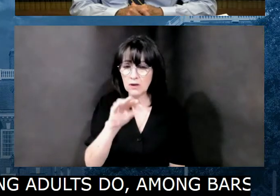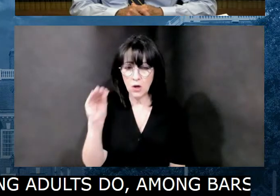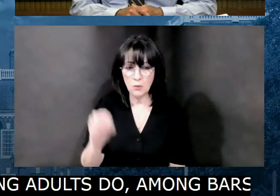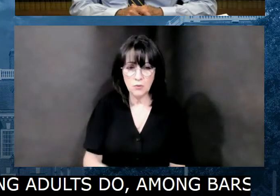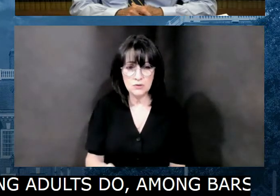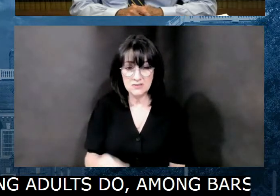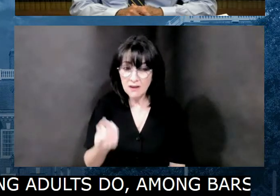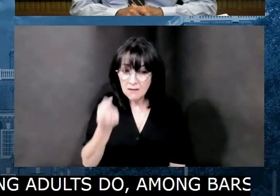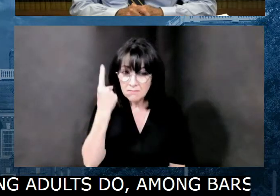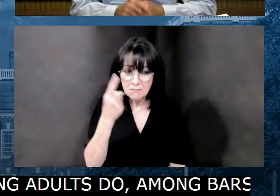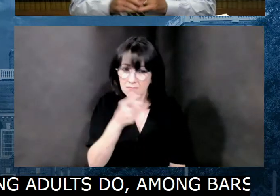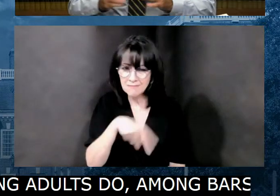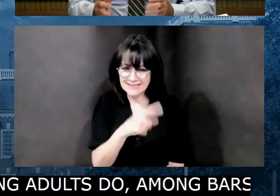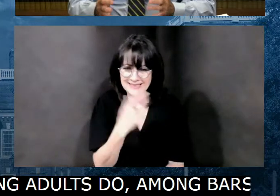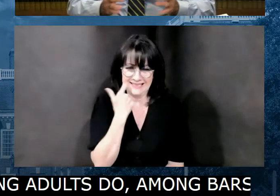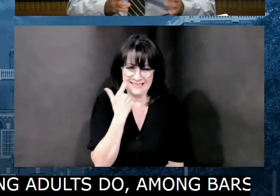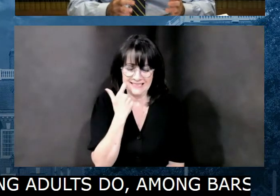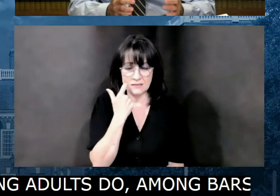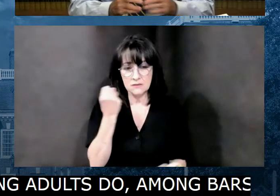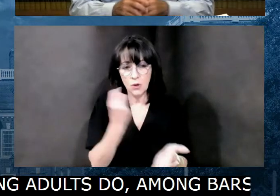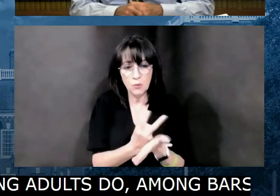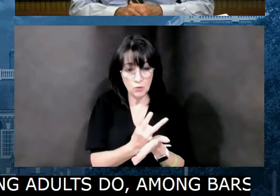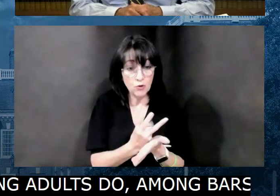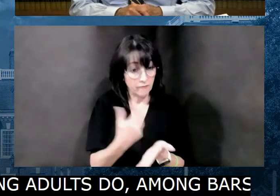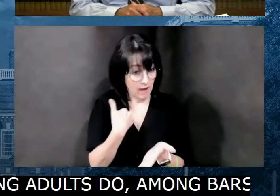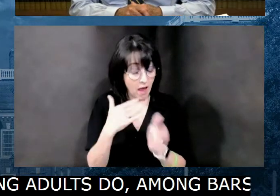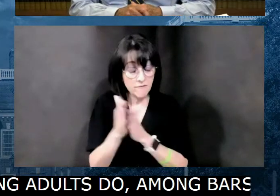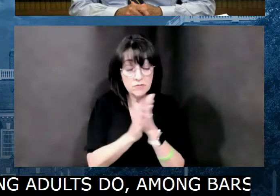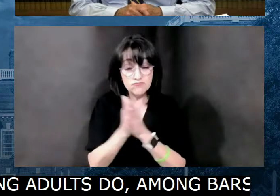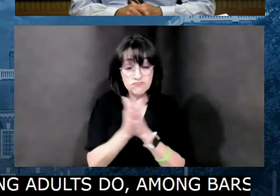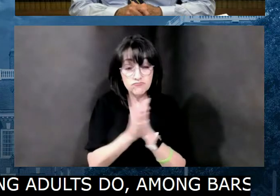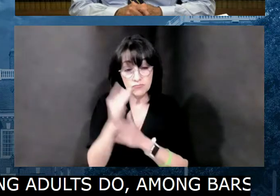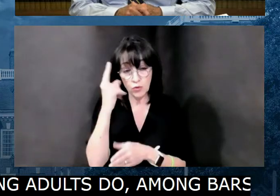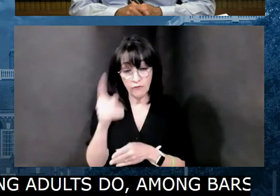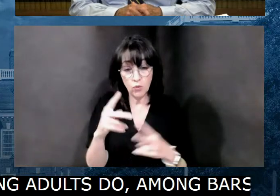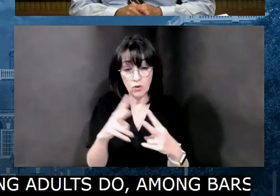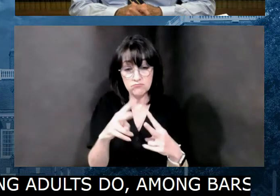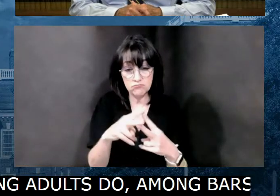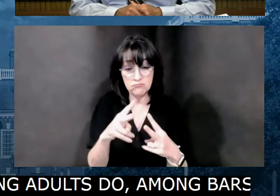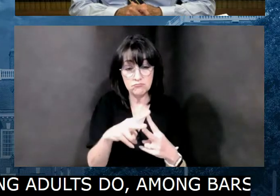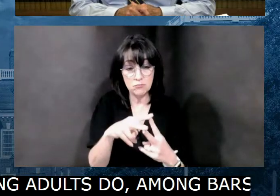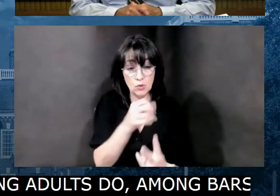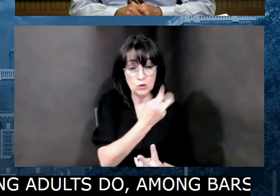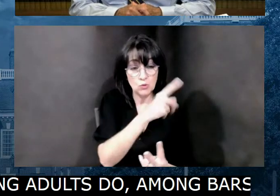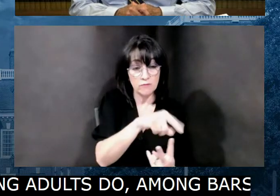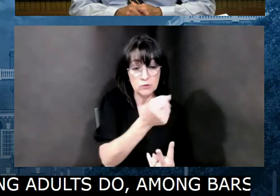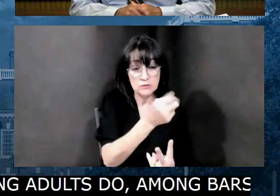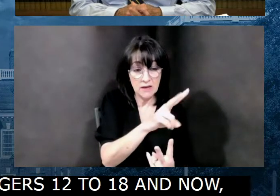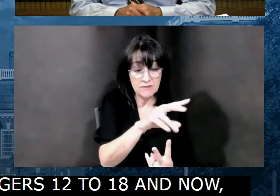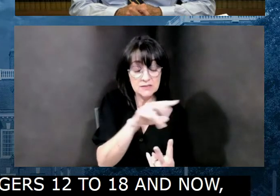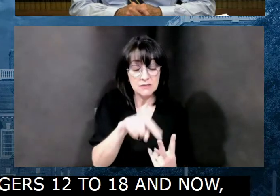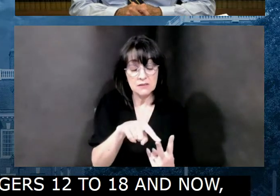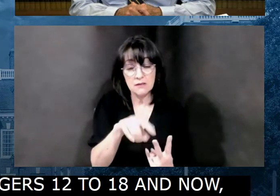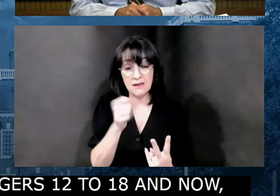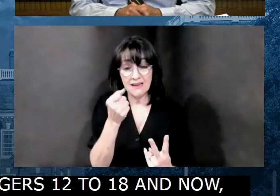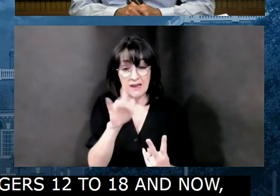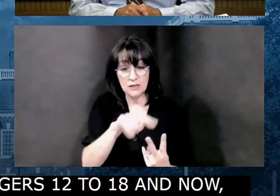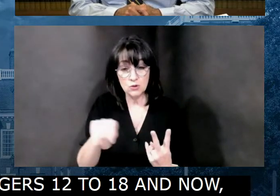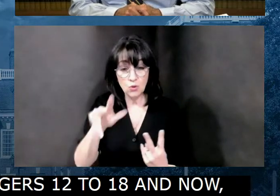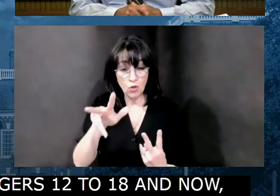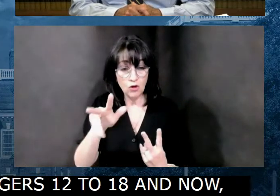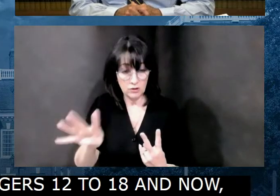certain period of time. We do have incentives for both of those groups to help them to take that step and get